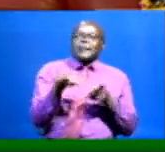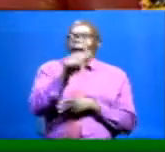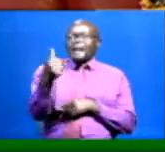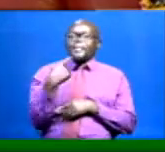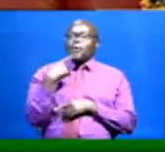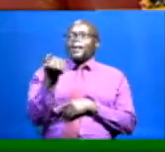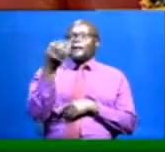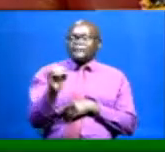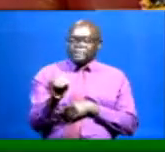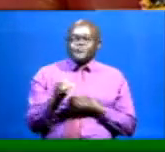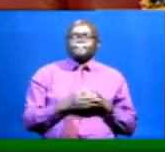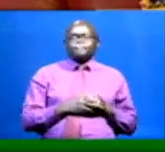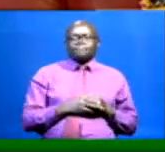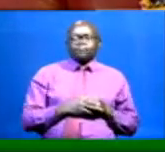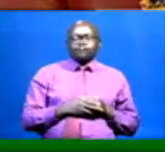150.